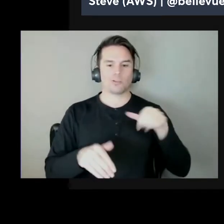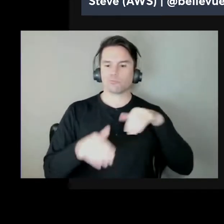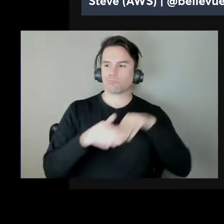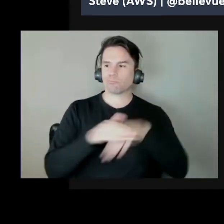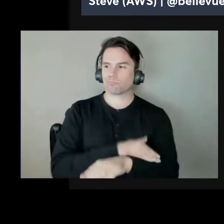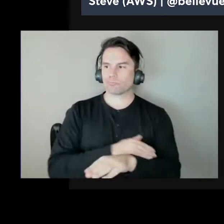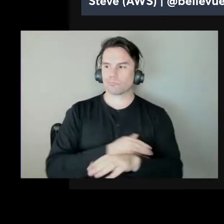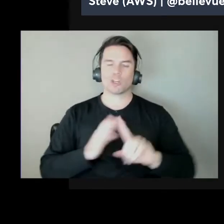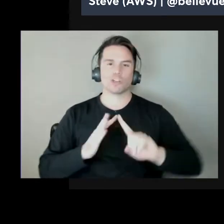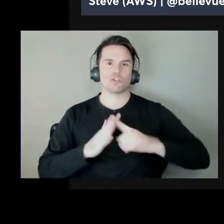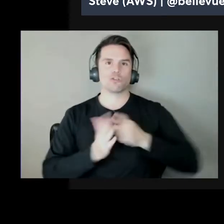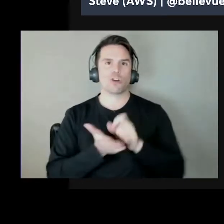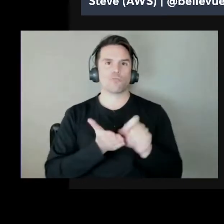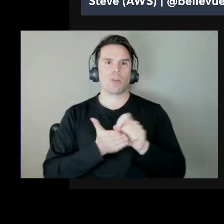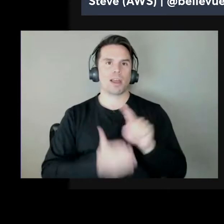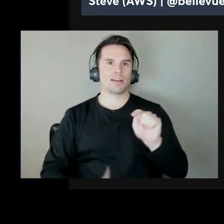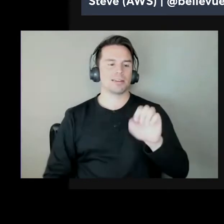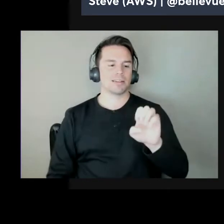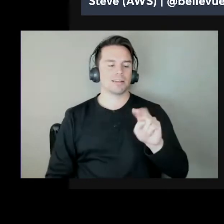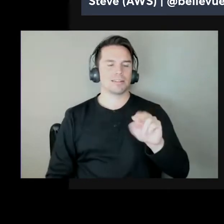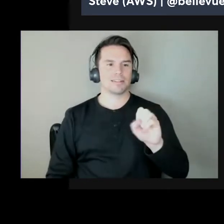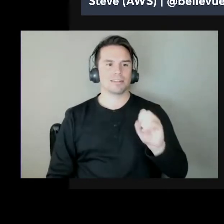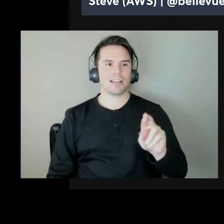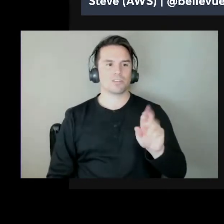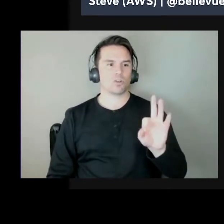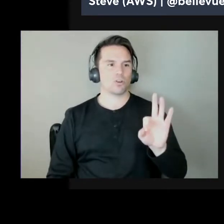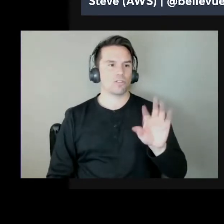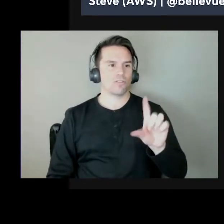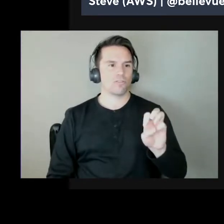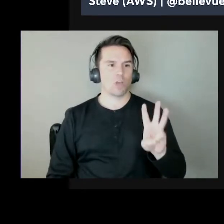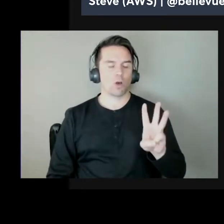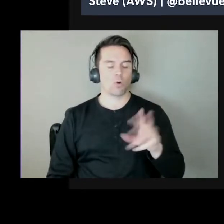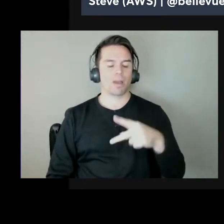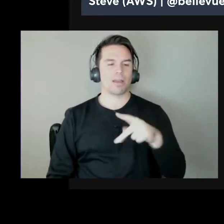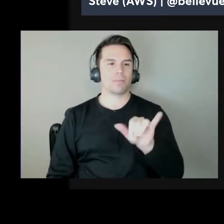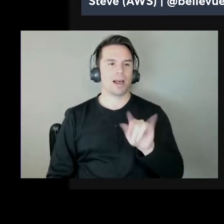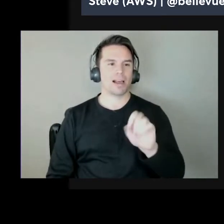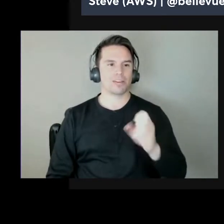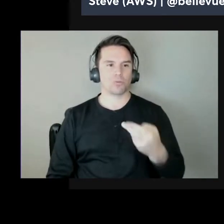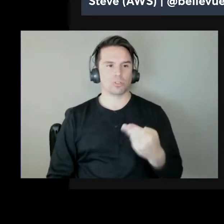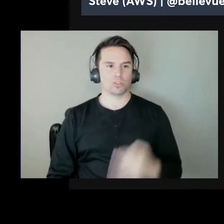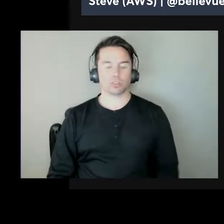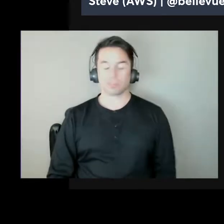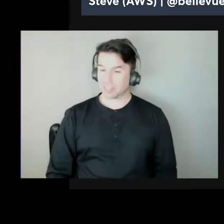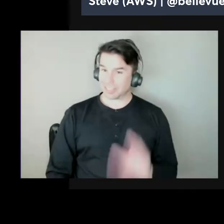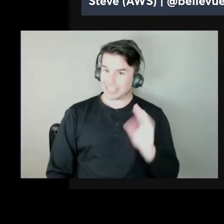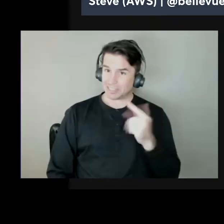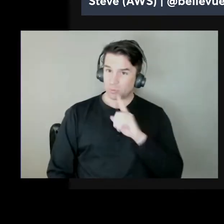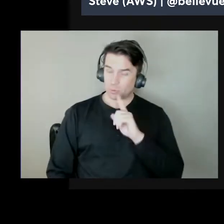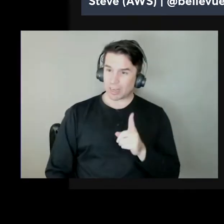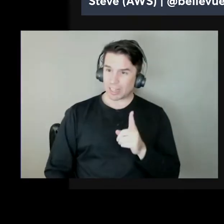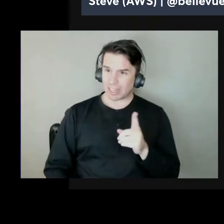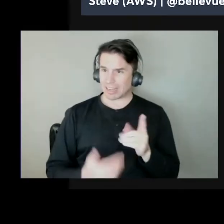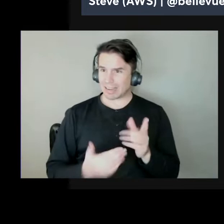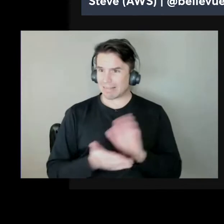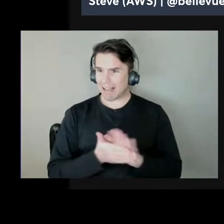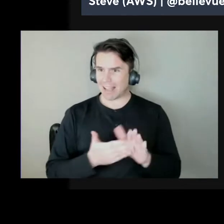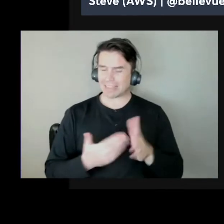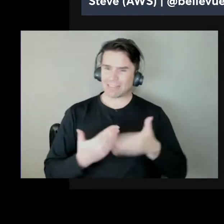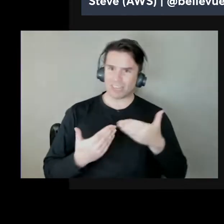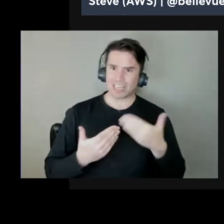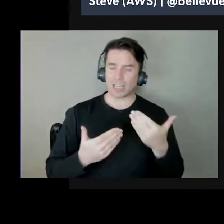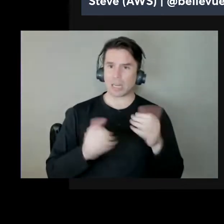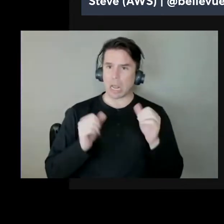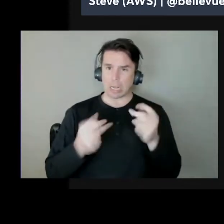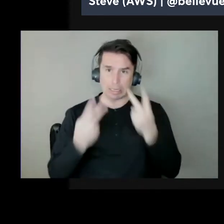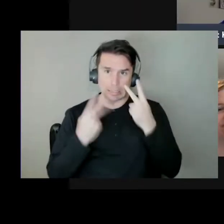and PyTorch. That sounds really, really convenient. Can we take a quick look at that before we go on? Yeah. Yeah. Yep. So let me share my